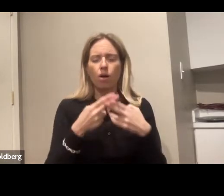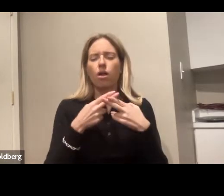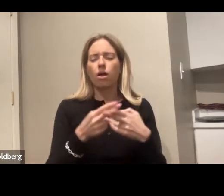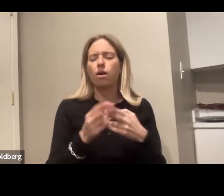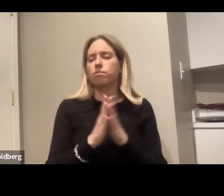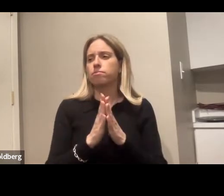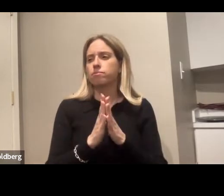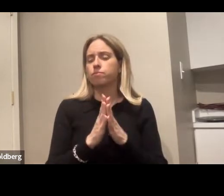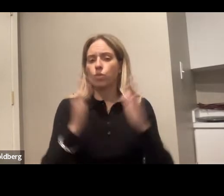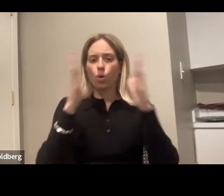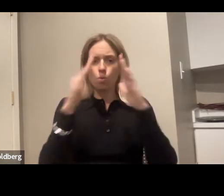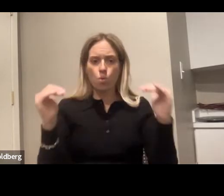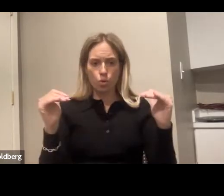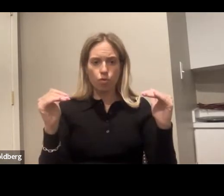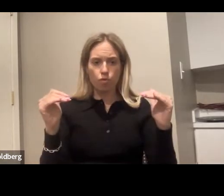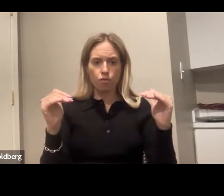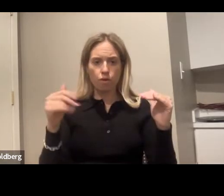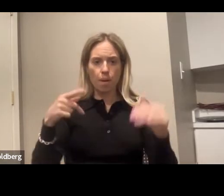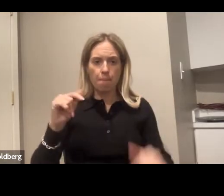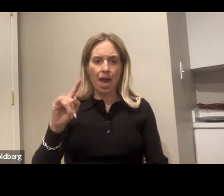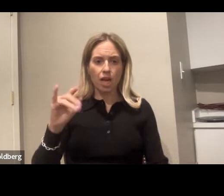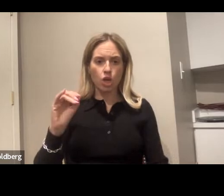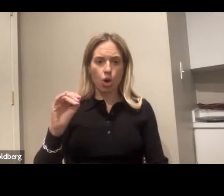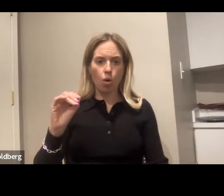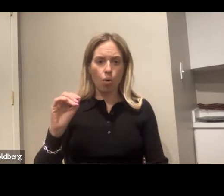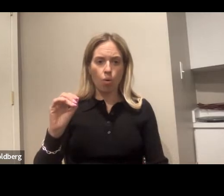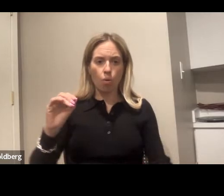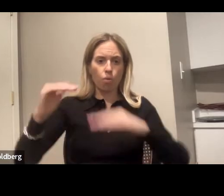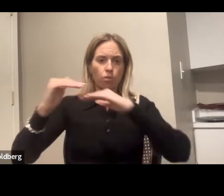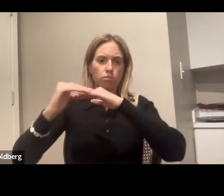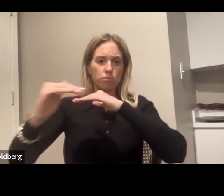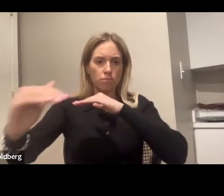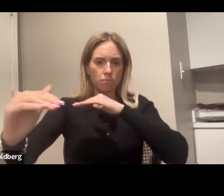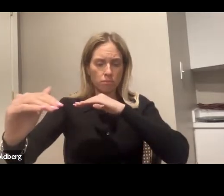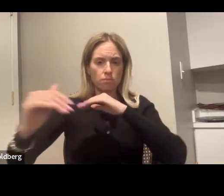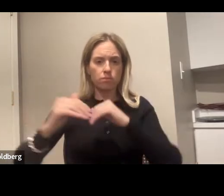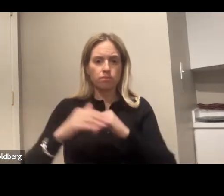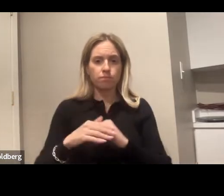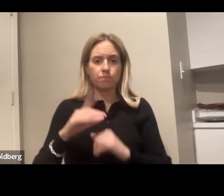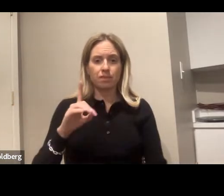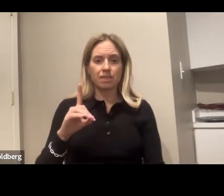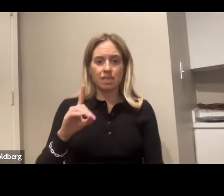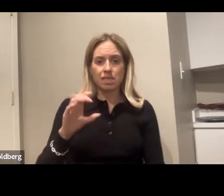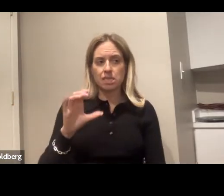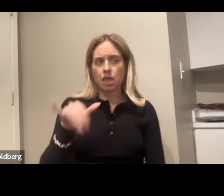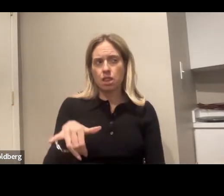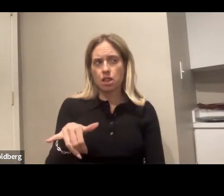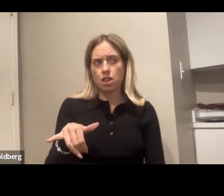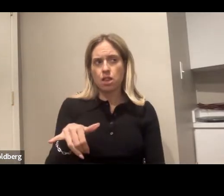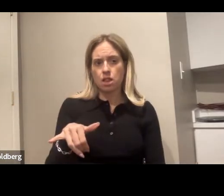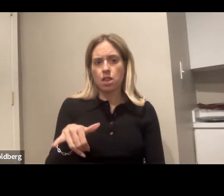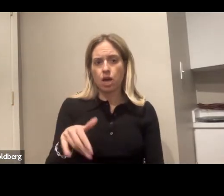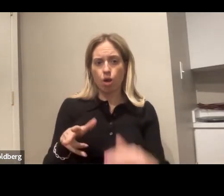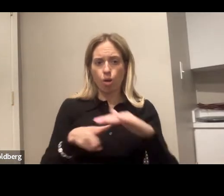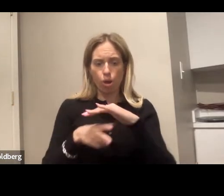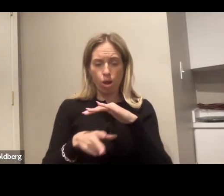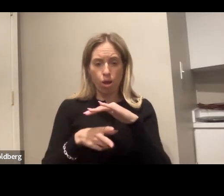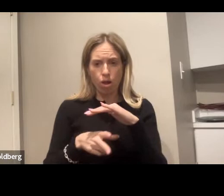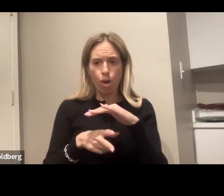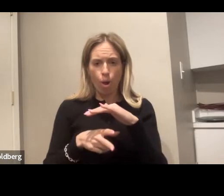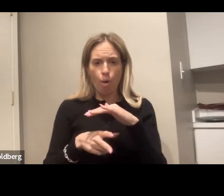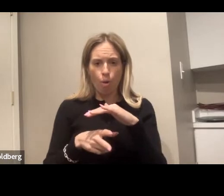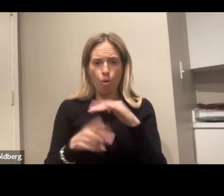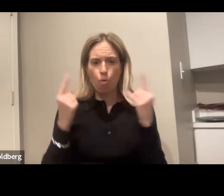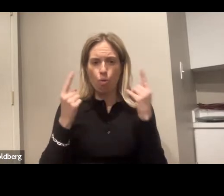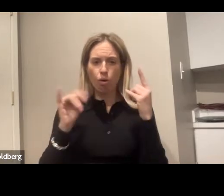a rooftop patio on top of the garage. Now, DC, that garage then would have been